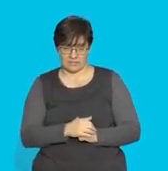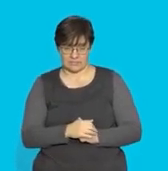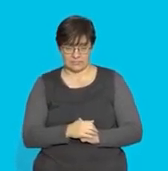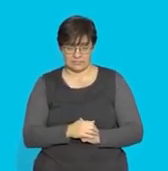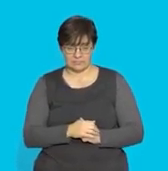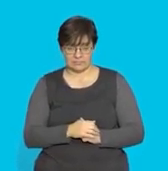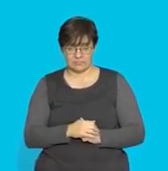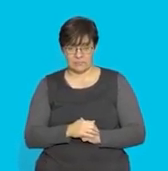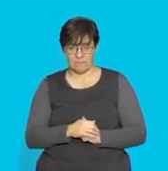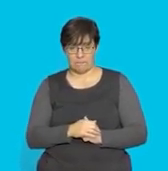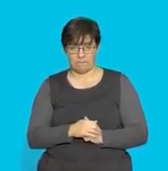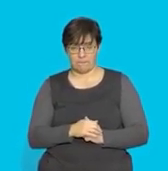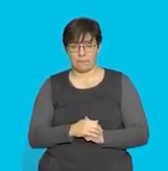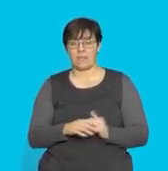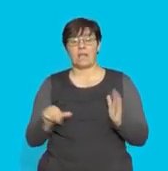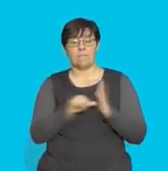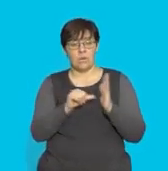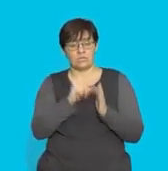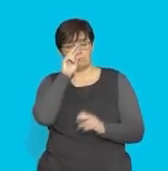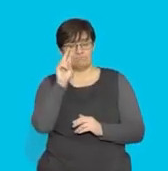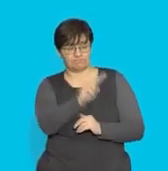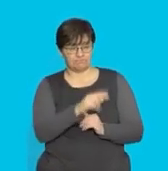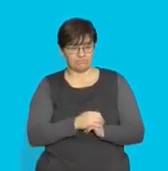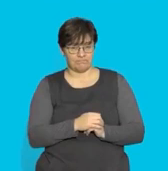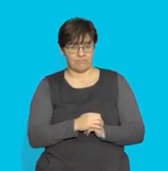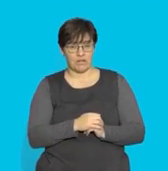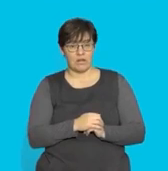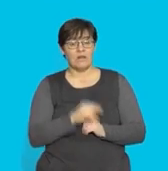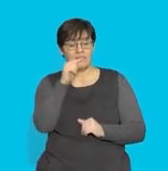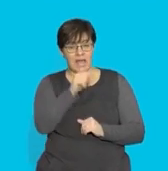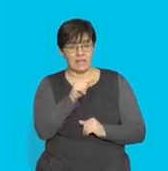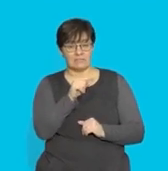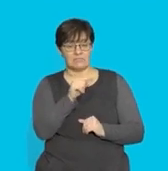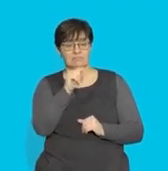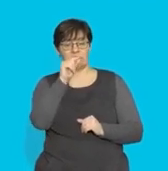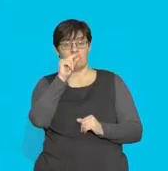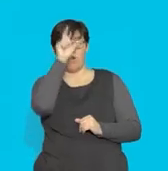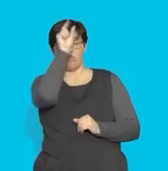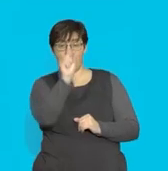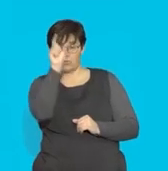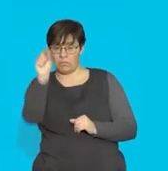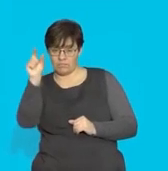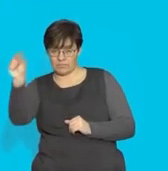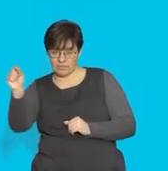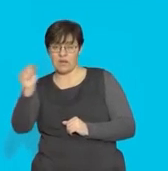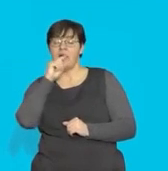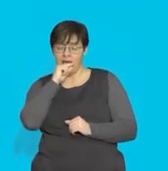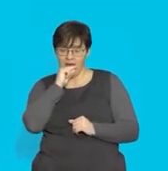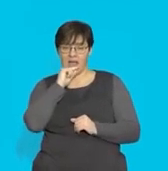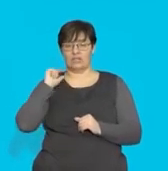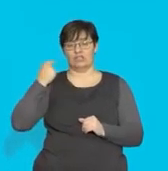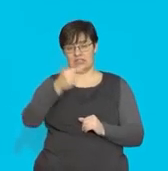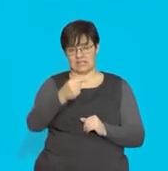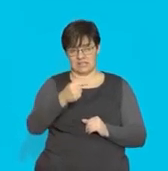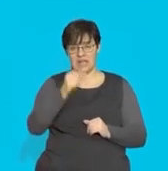that the individual is male. It's important that we recognize that on these chromosomes that they are genes, and these genes